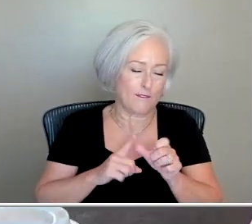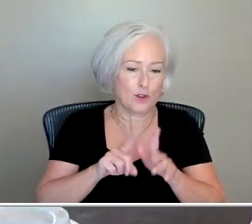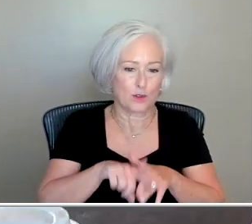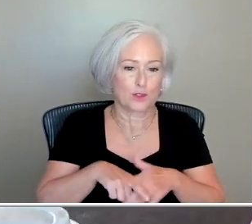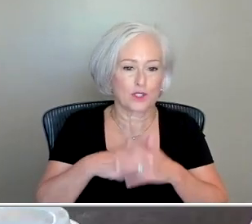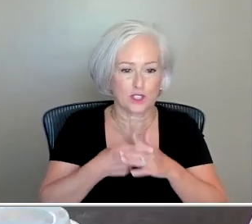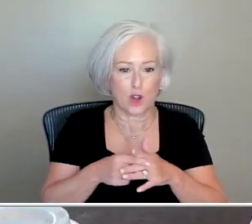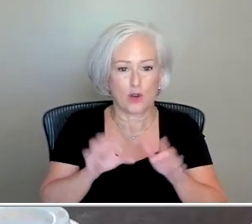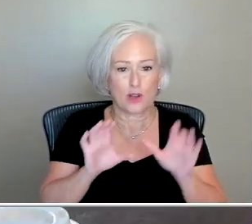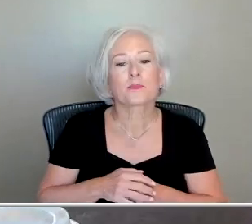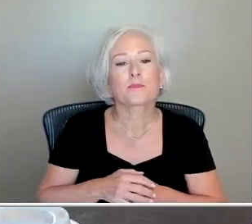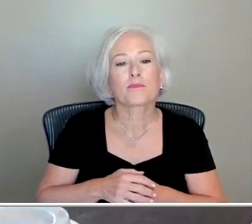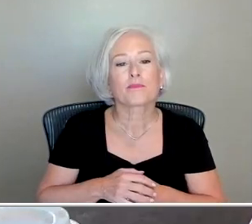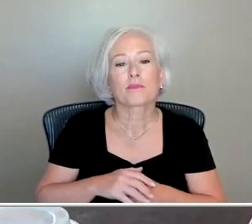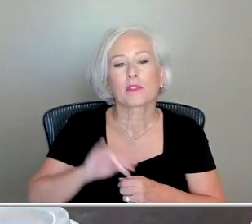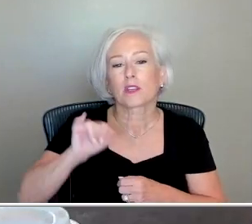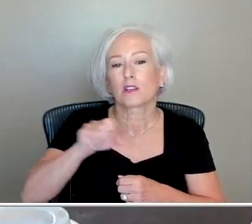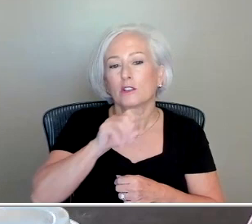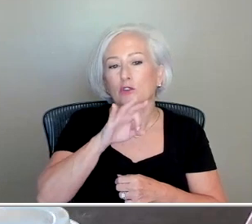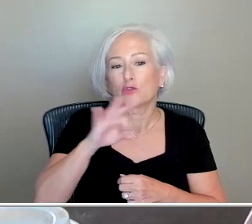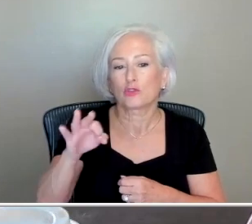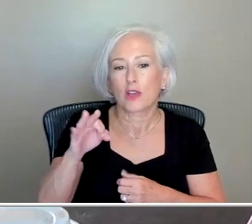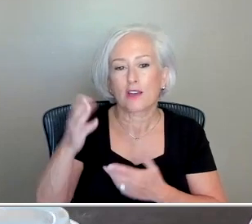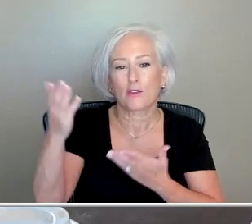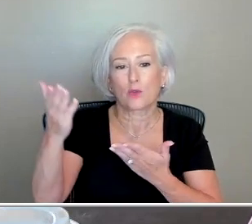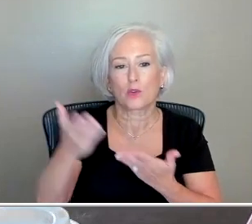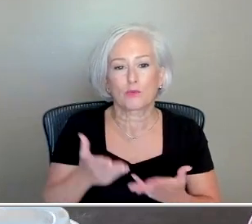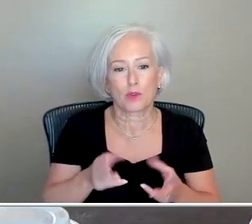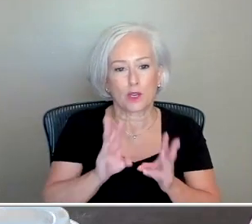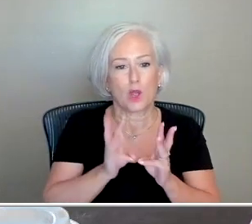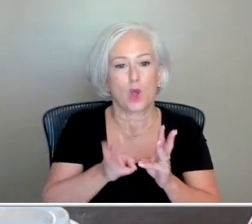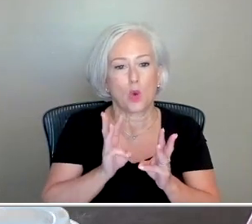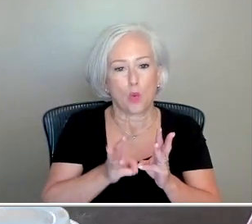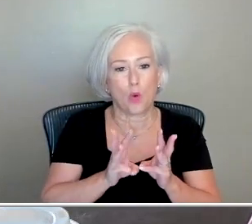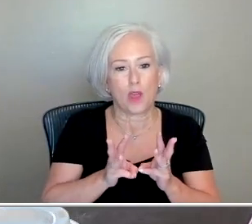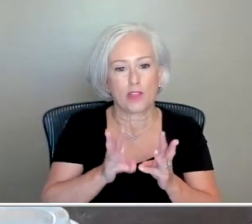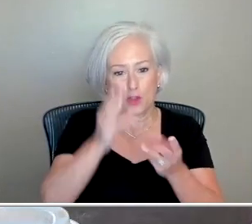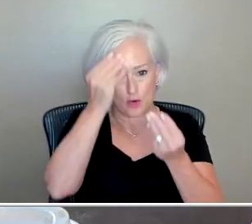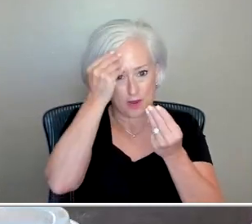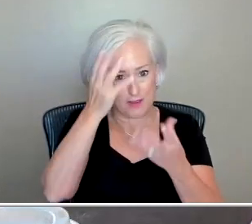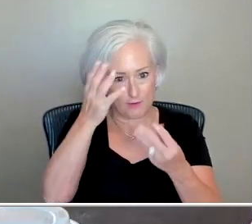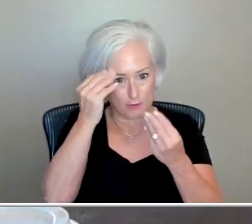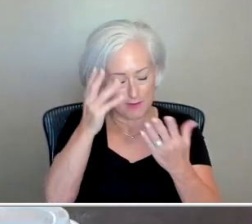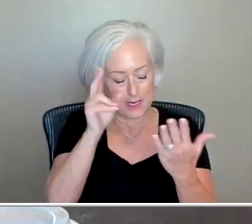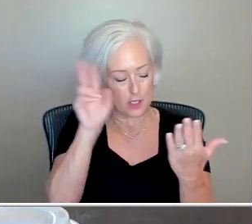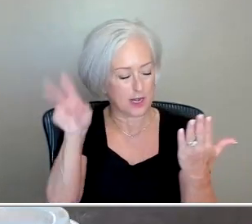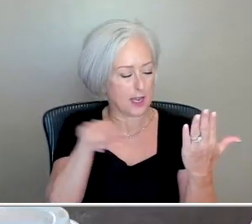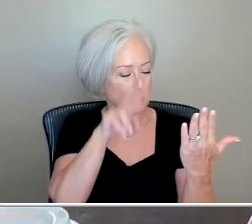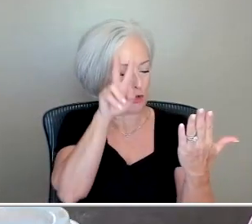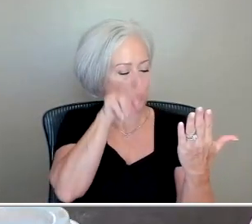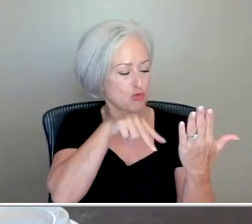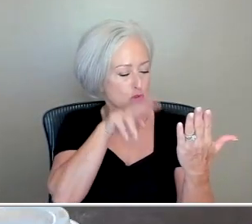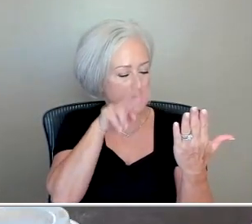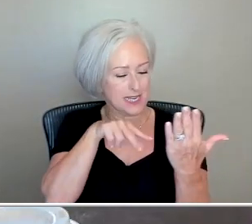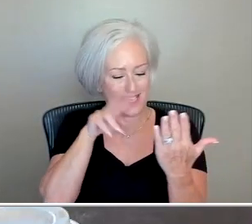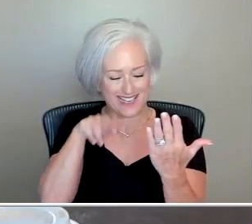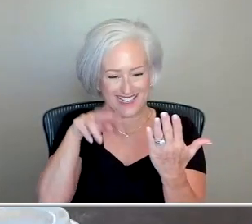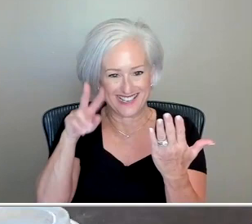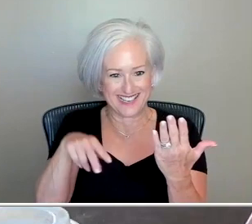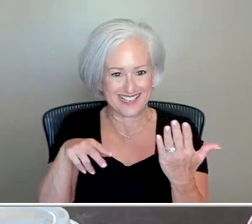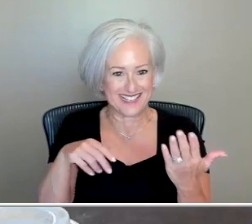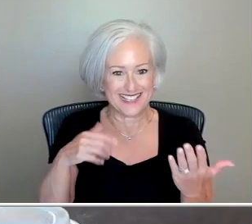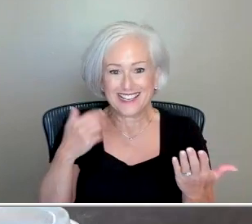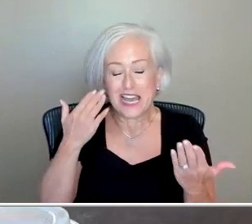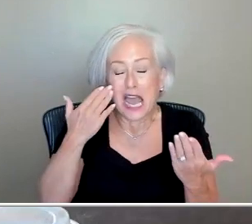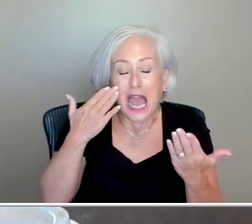Jeff Penner and others would bring me weather data so I could look at the weather data. I don't know how much was on computer models at the time